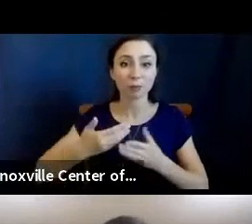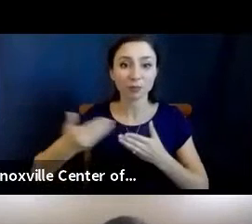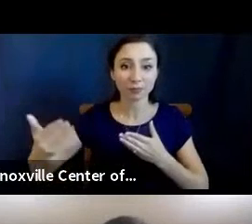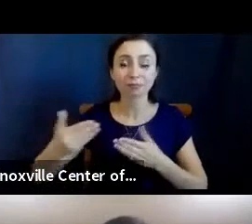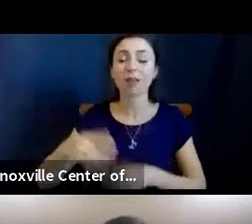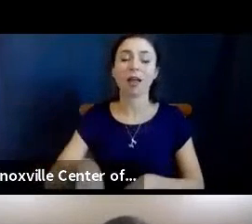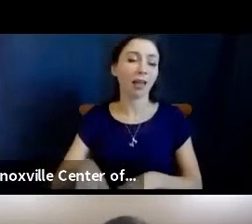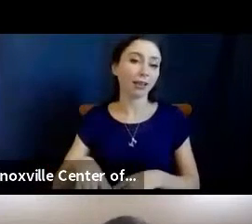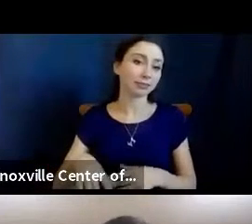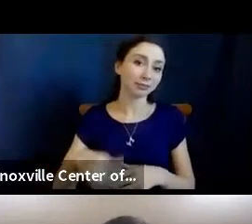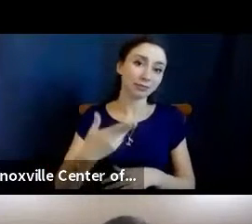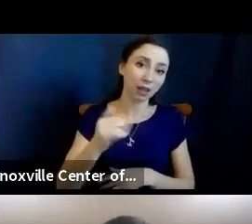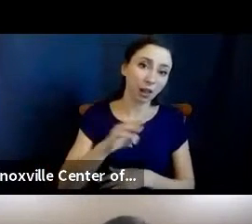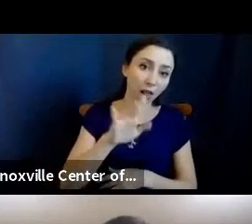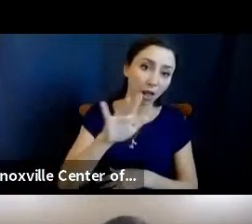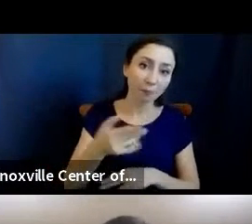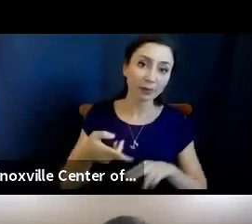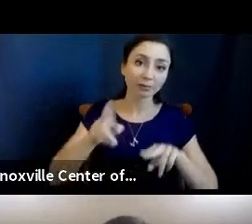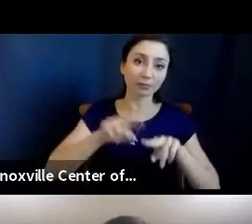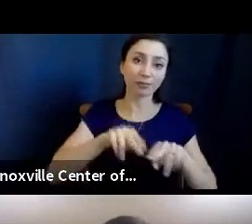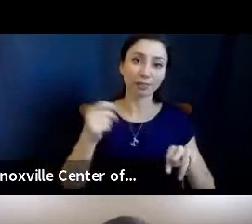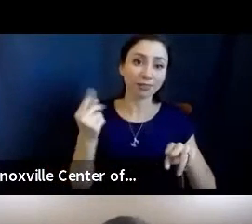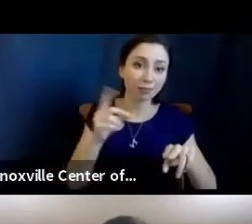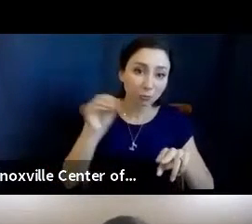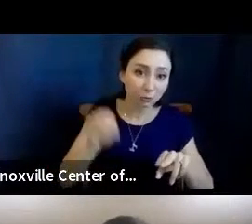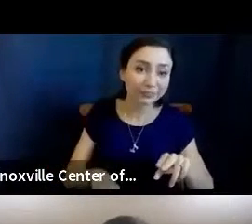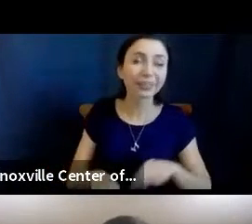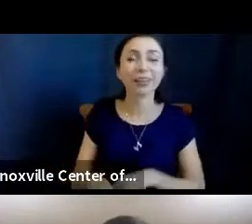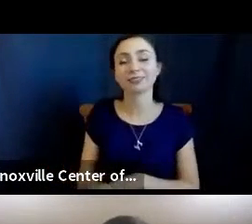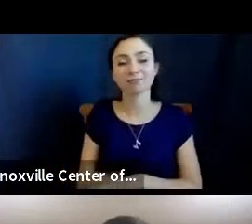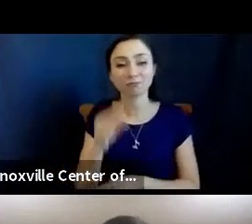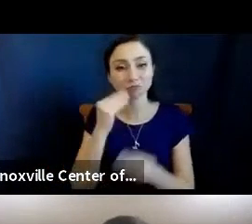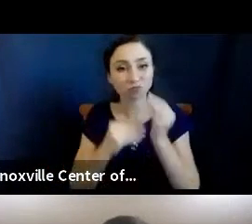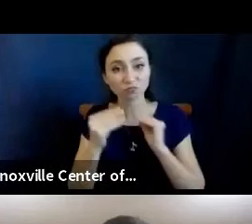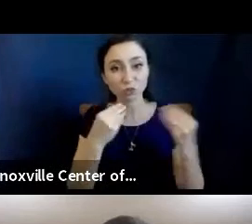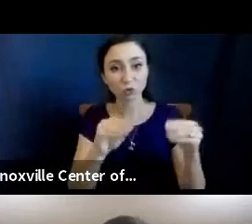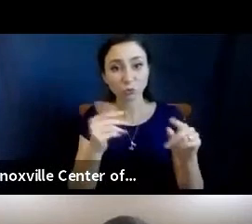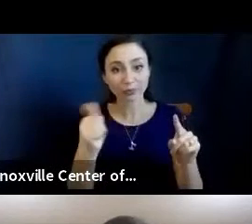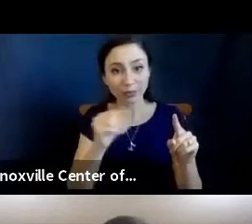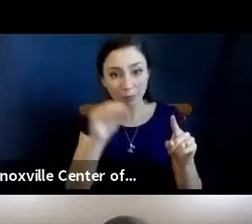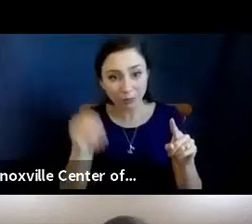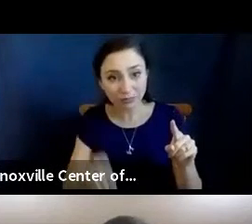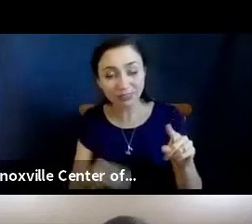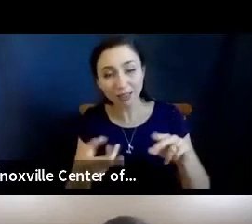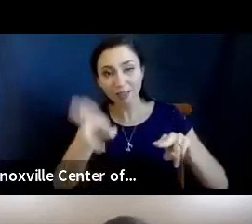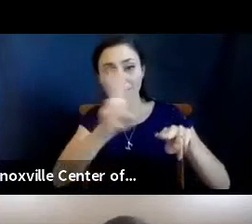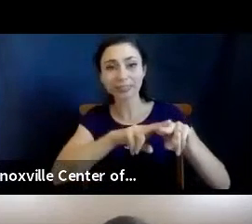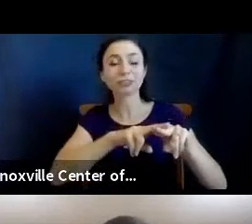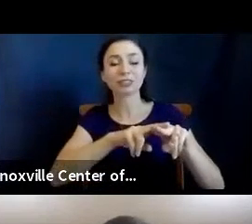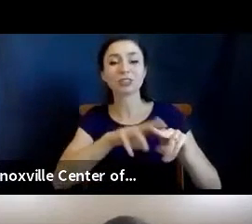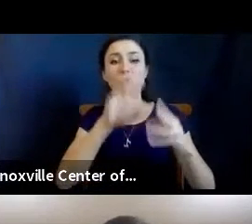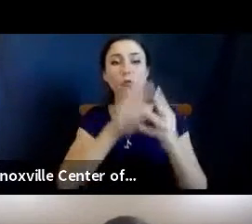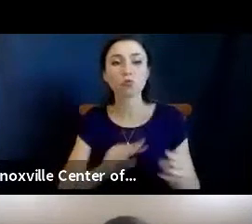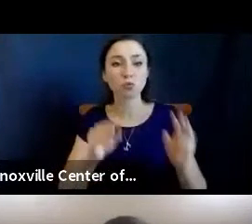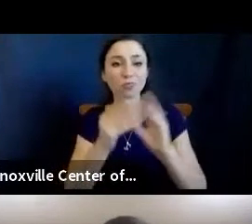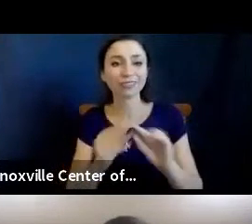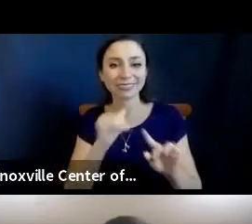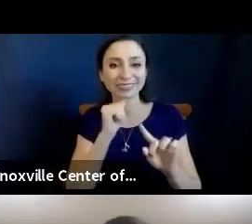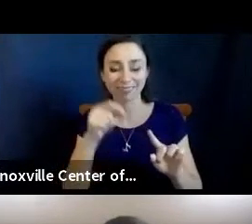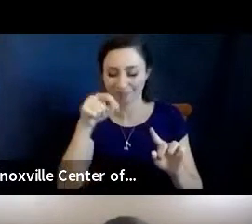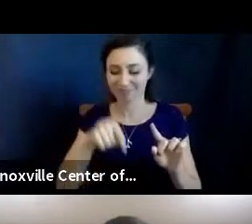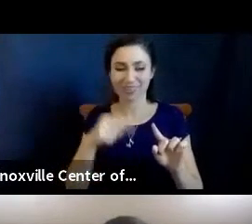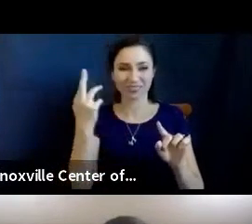Sporting goods and hobbies, which are up 11%. Grocery stores are up 10%, et cetera. So the story is not, in this case,